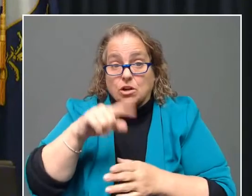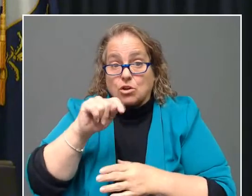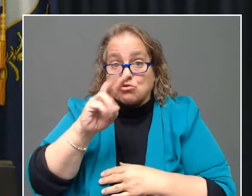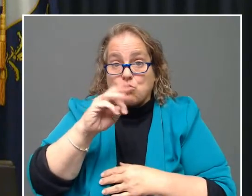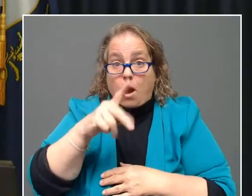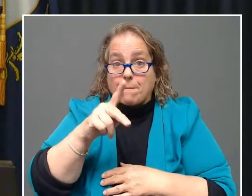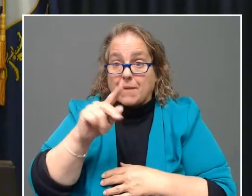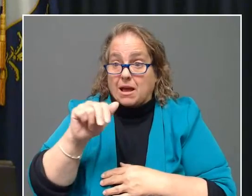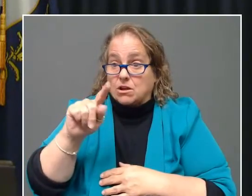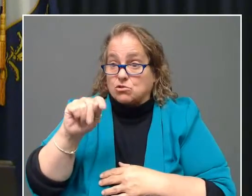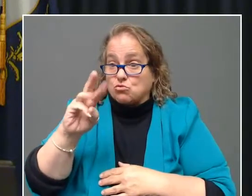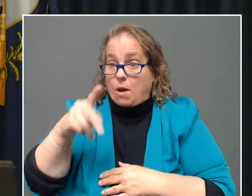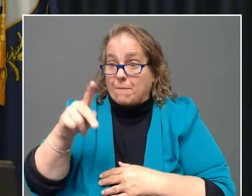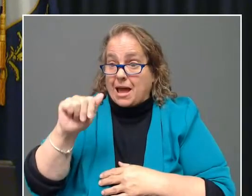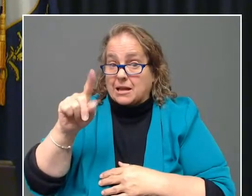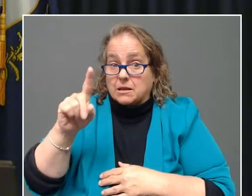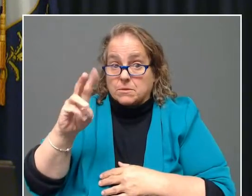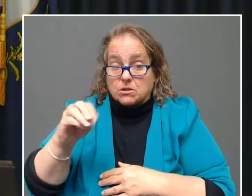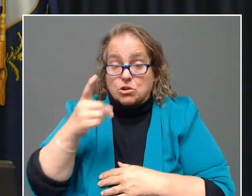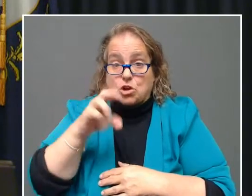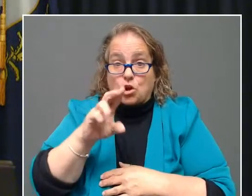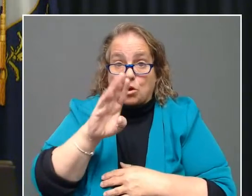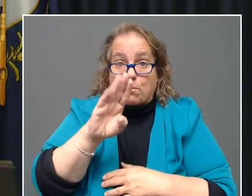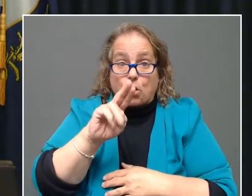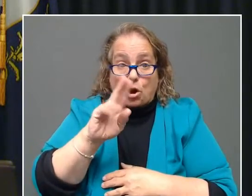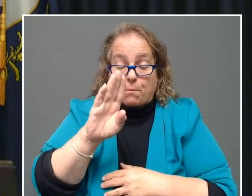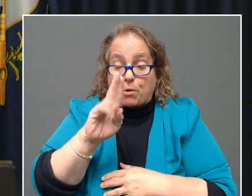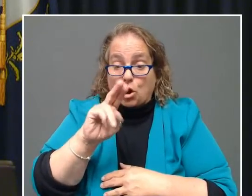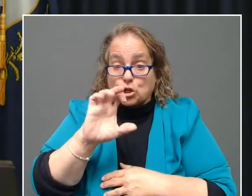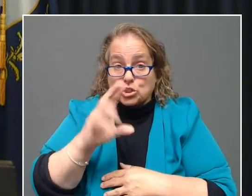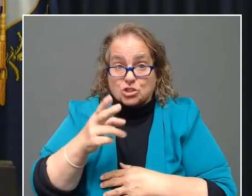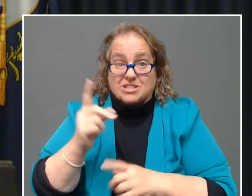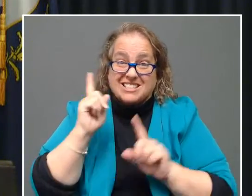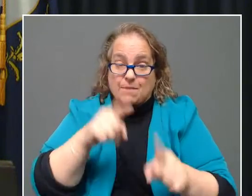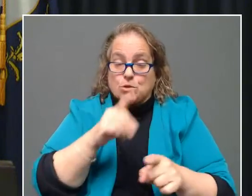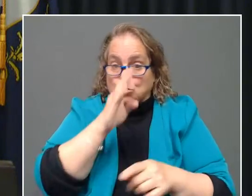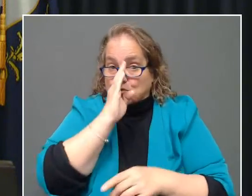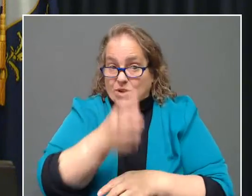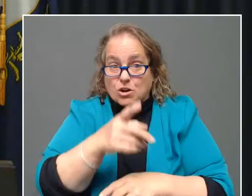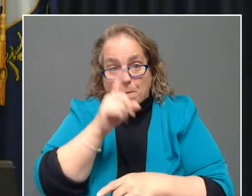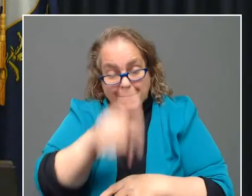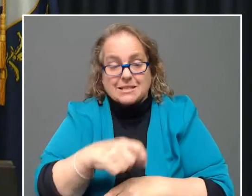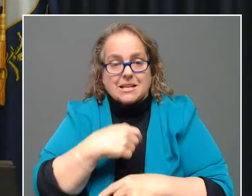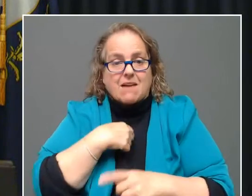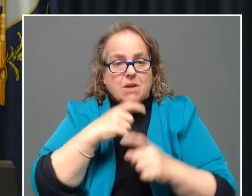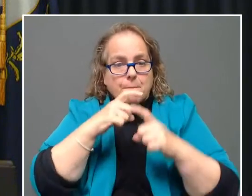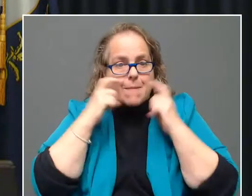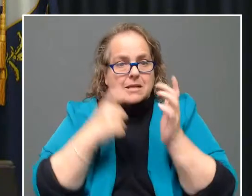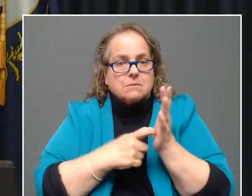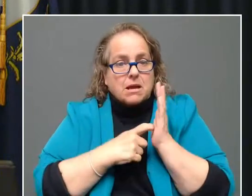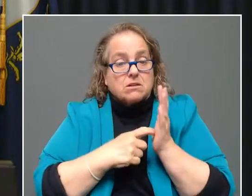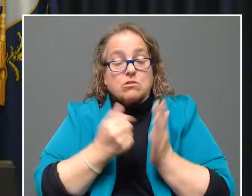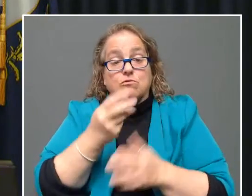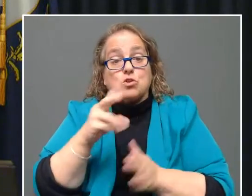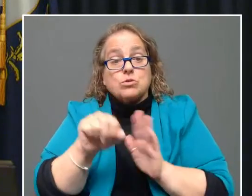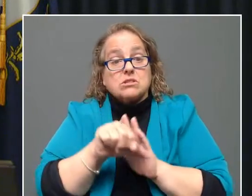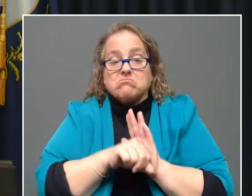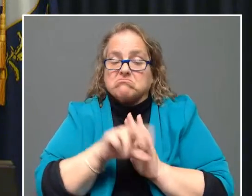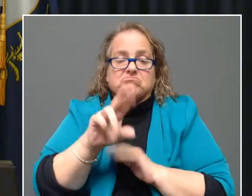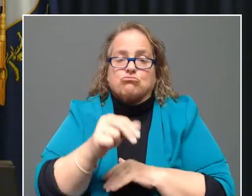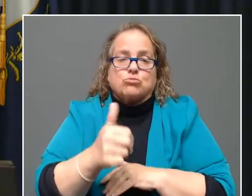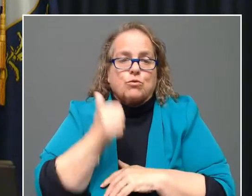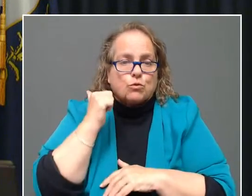come directly to them and say, you desperately need a mask mandate. And a couple of them said, no, we're not going to do it. That's to one of